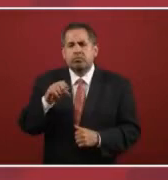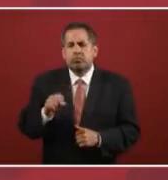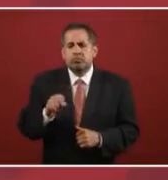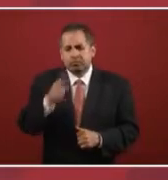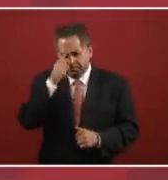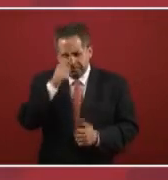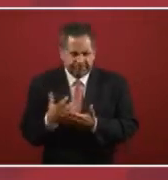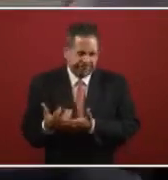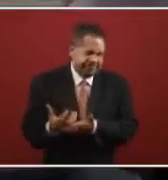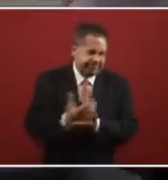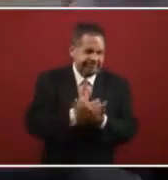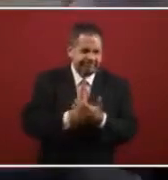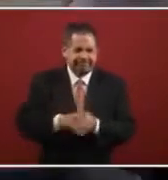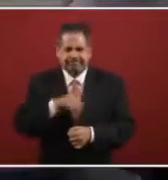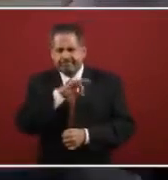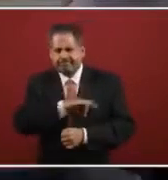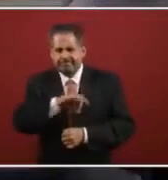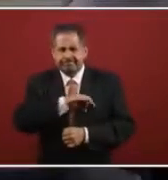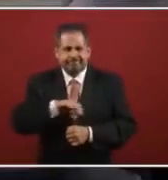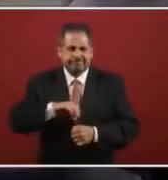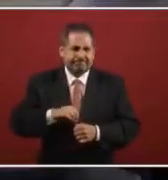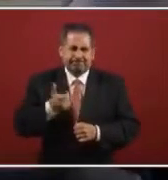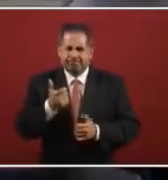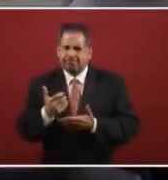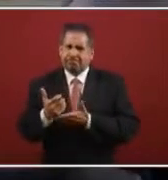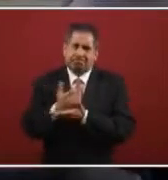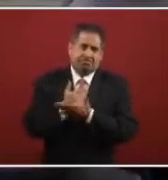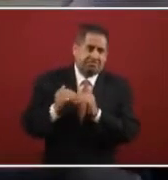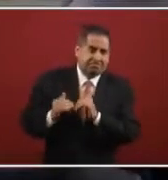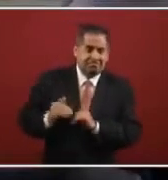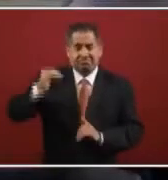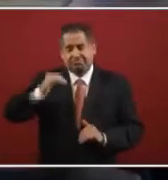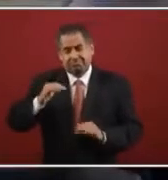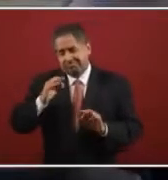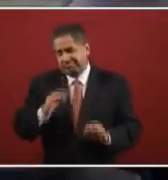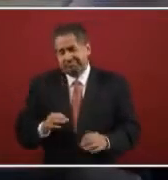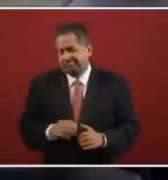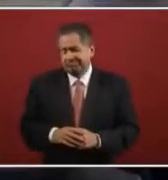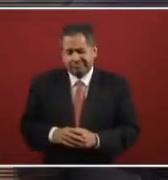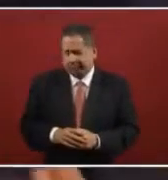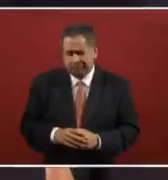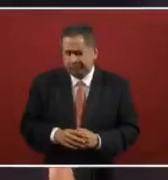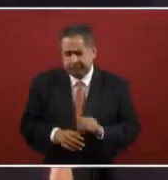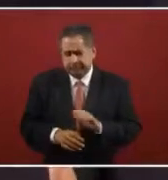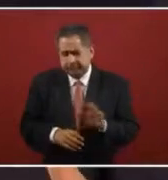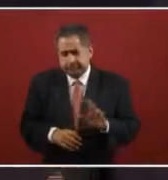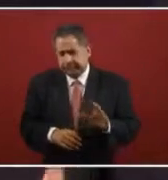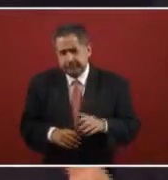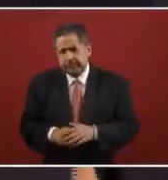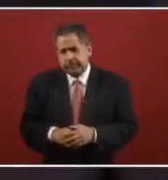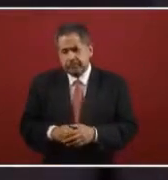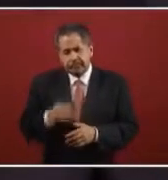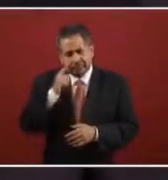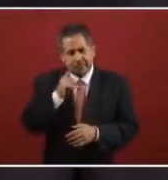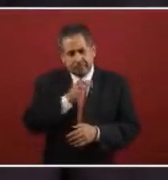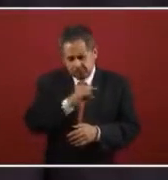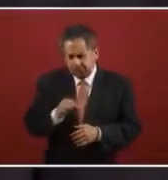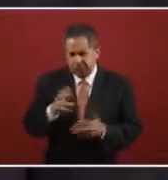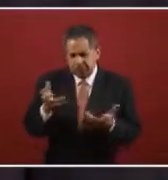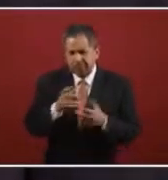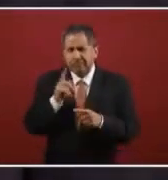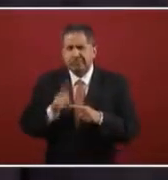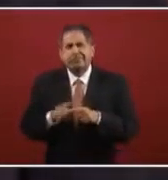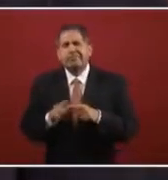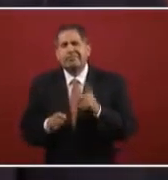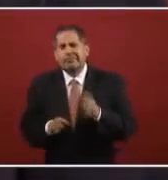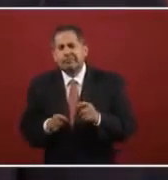government ganar. is not a place where you can earn a lot of money, high Eso salaries. se puede lograr y es legítimo. That you